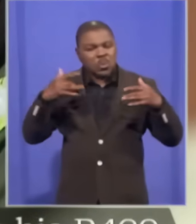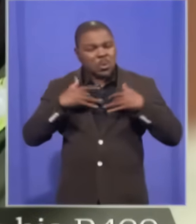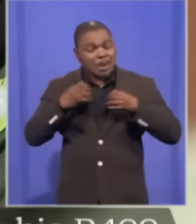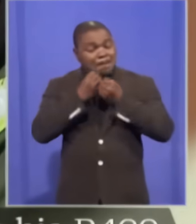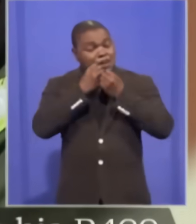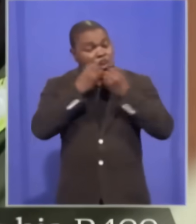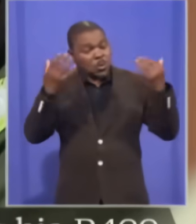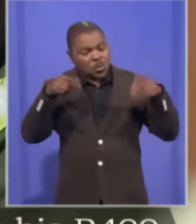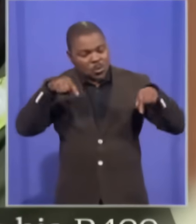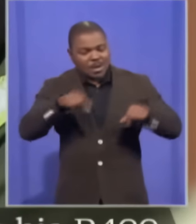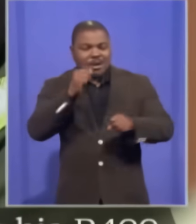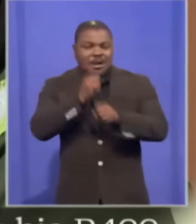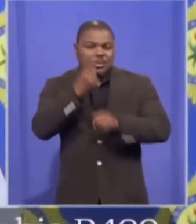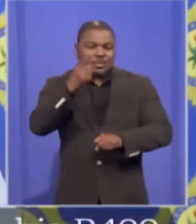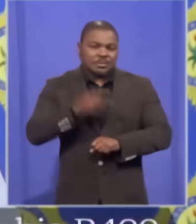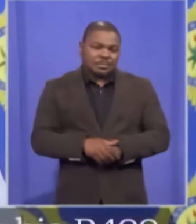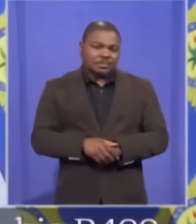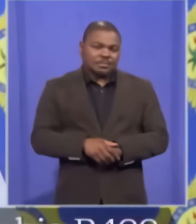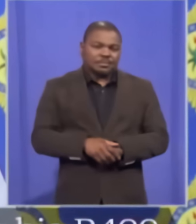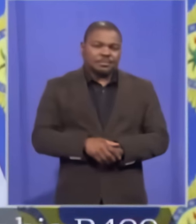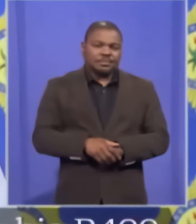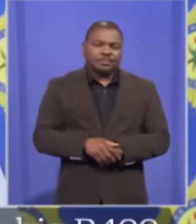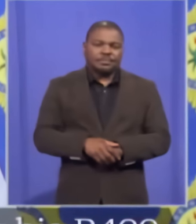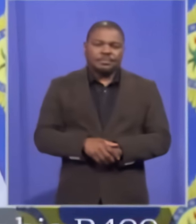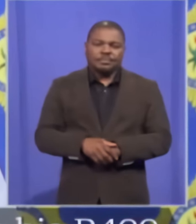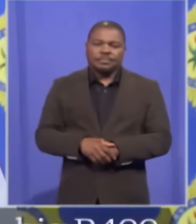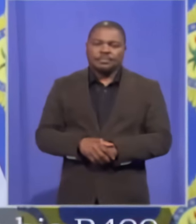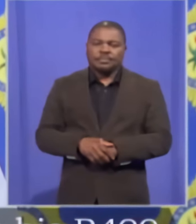ka bontši. They come via